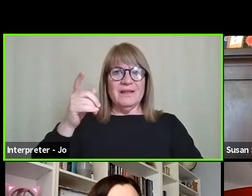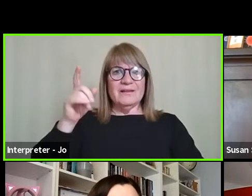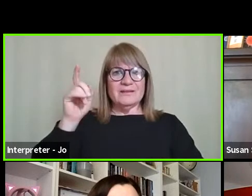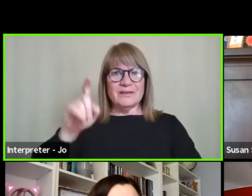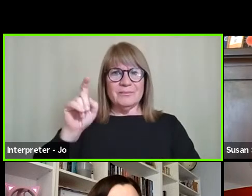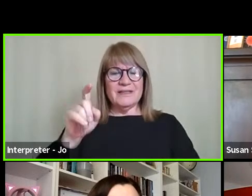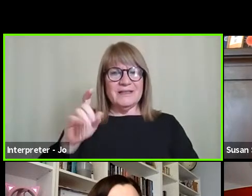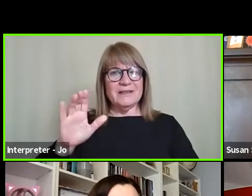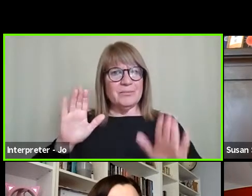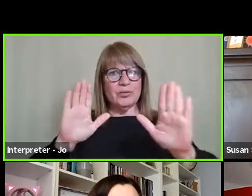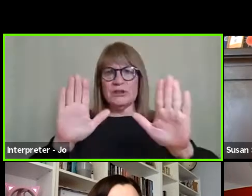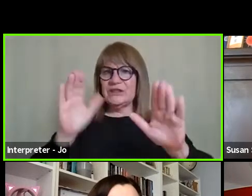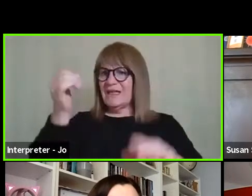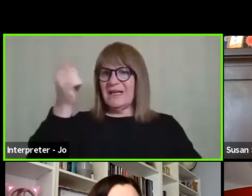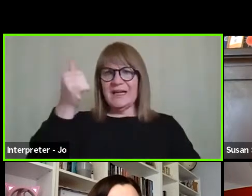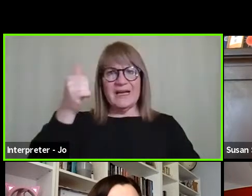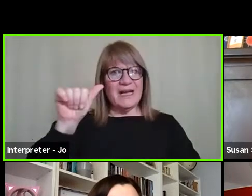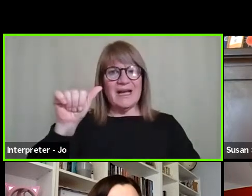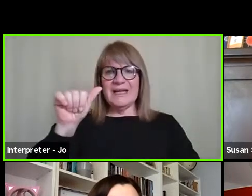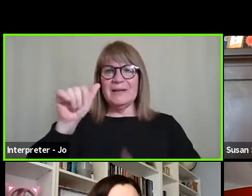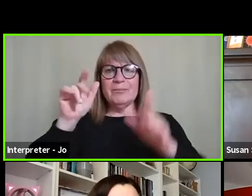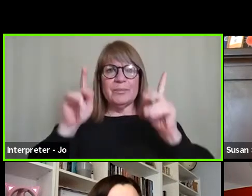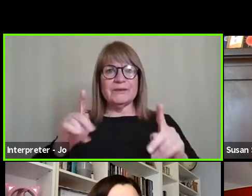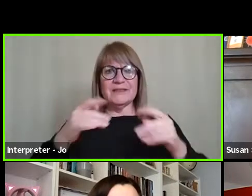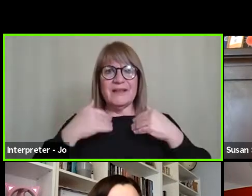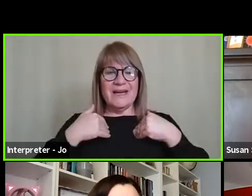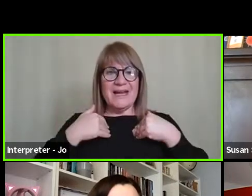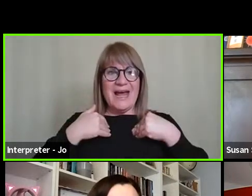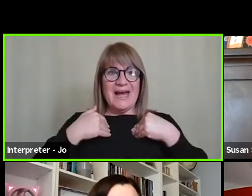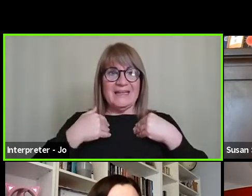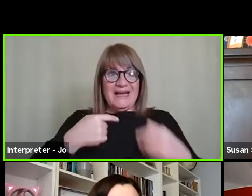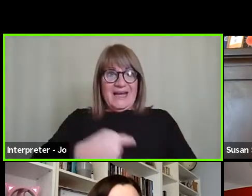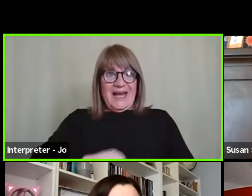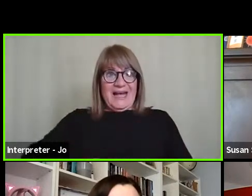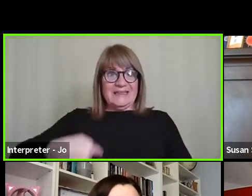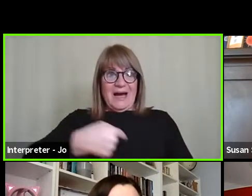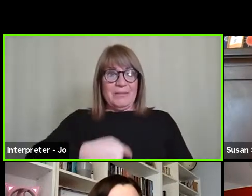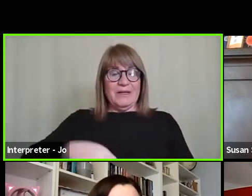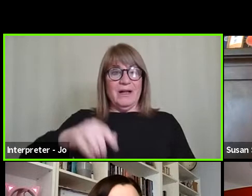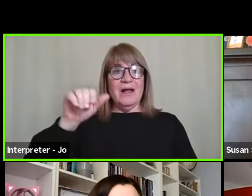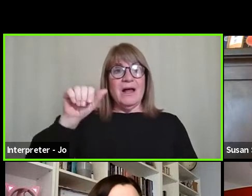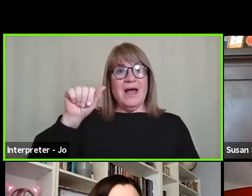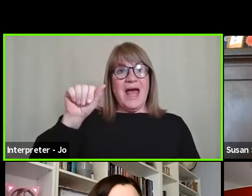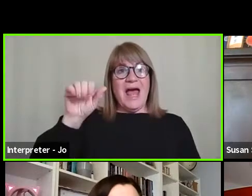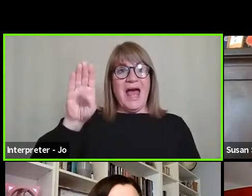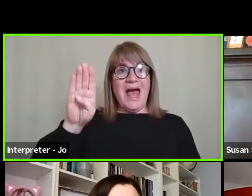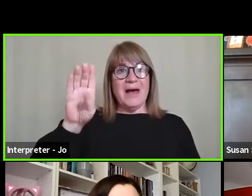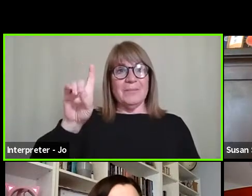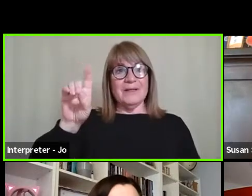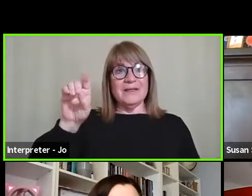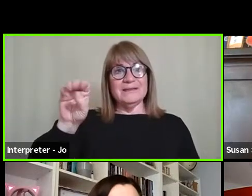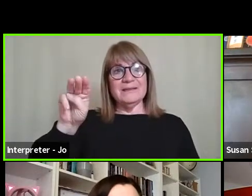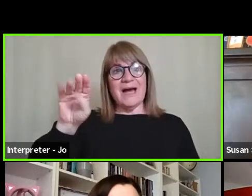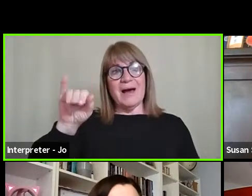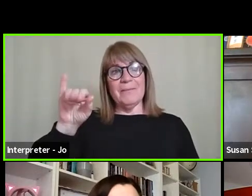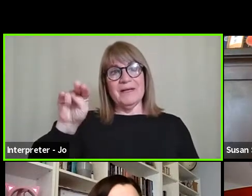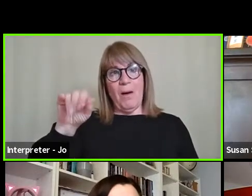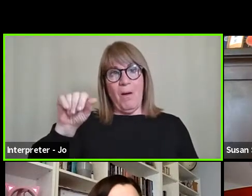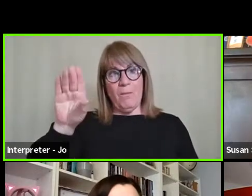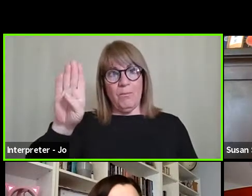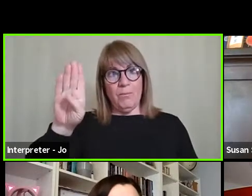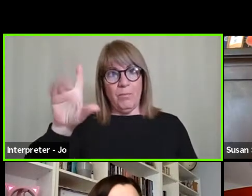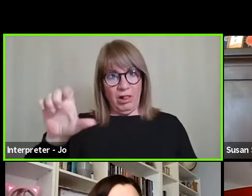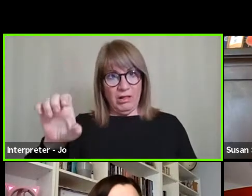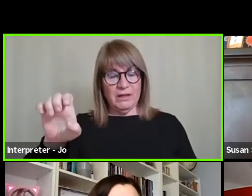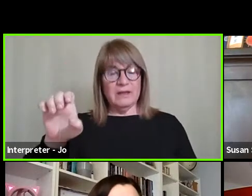encourage anyone who had an abdominal surgery from 1979 forward in california's prisons to to put in to submit a